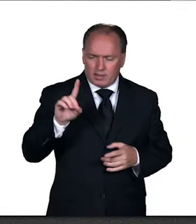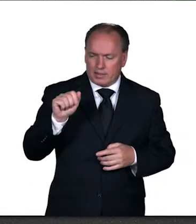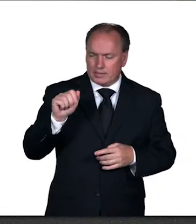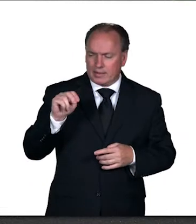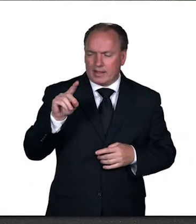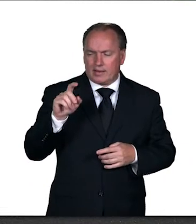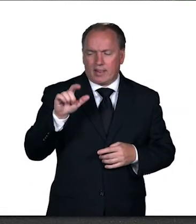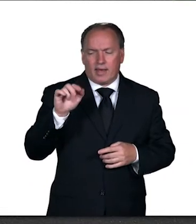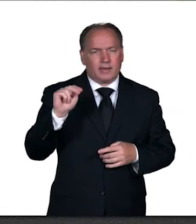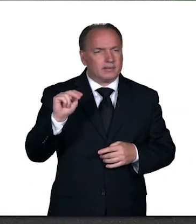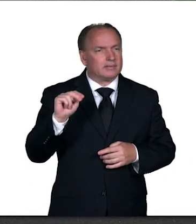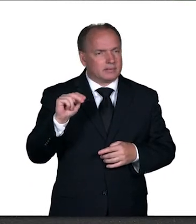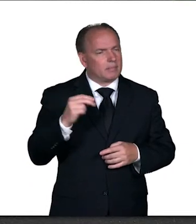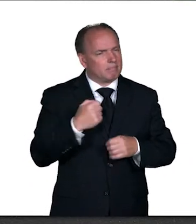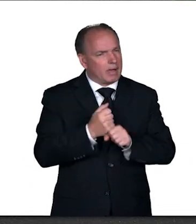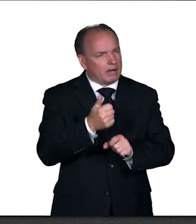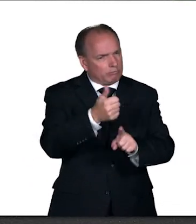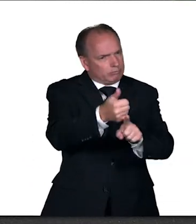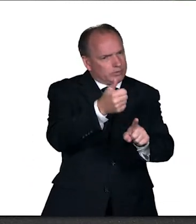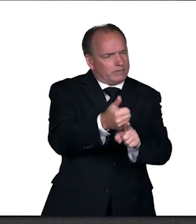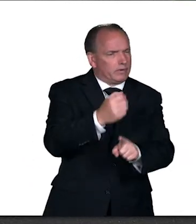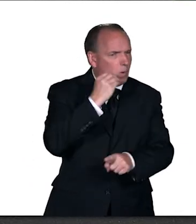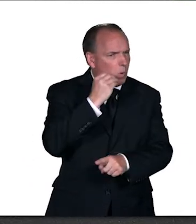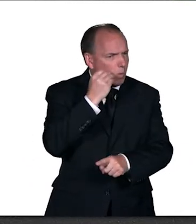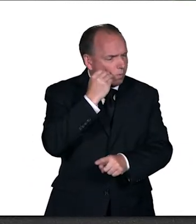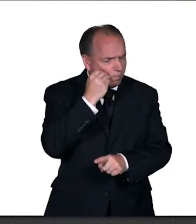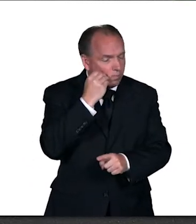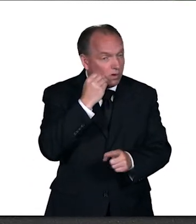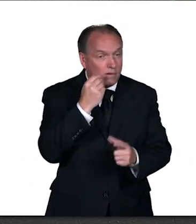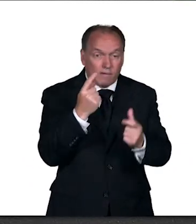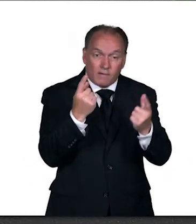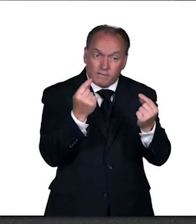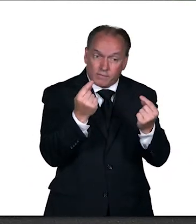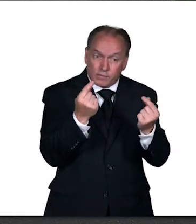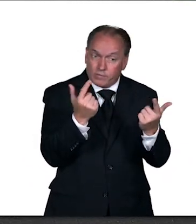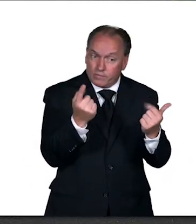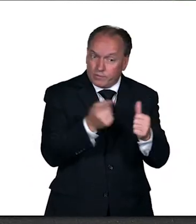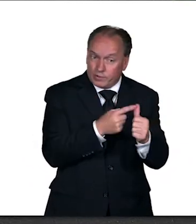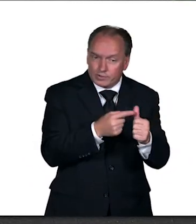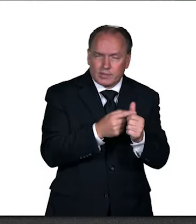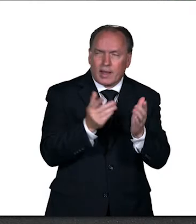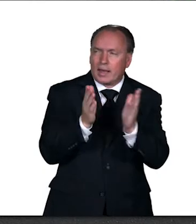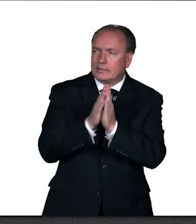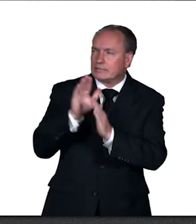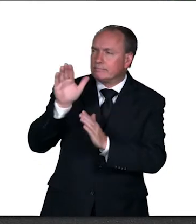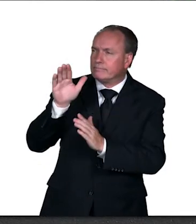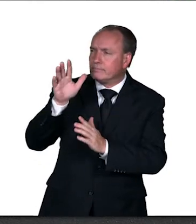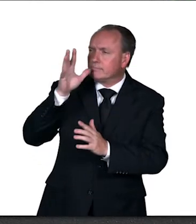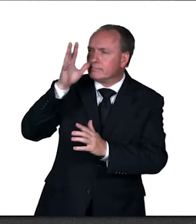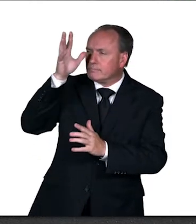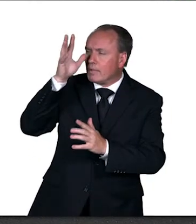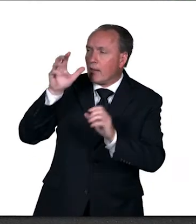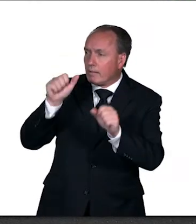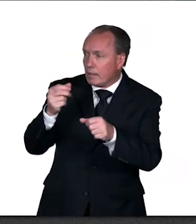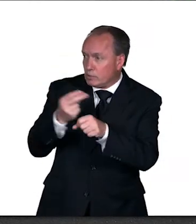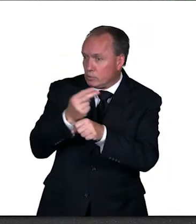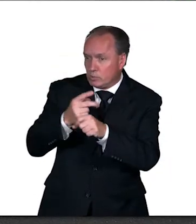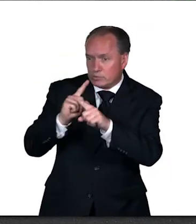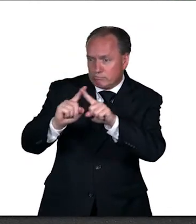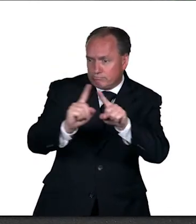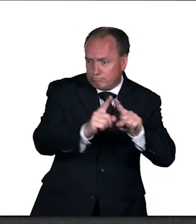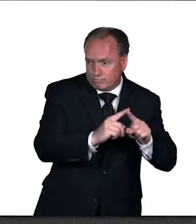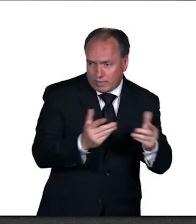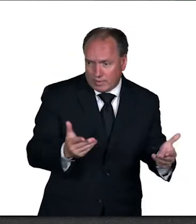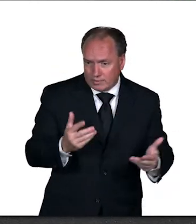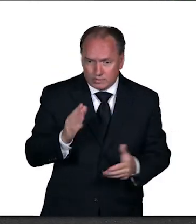so let's make our very own. So the first thing I need you to do is ask your grown-up if you can use some materials that you will find around the